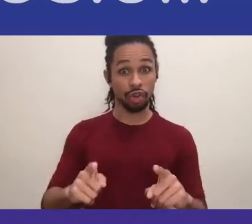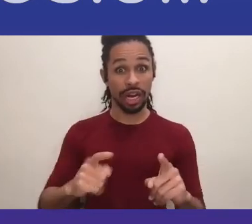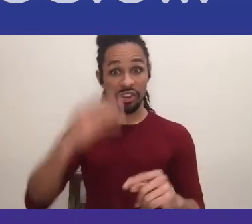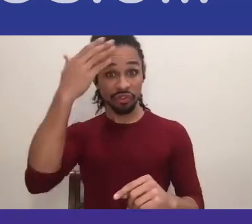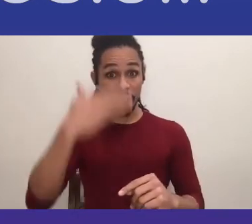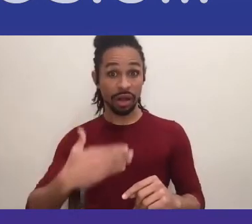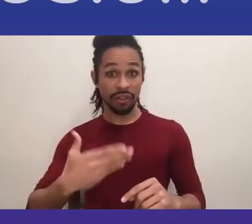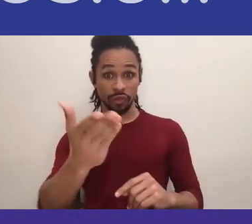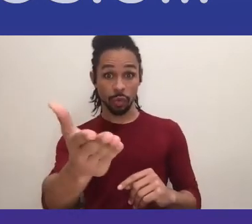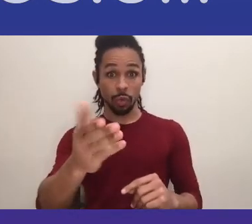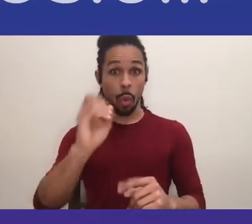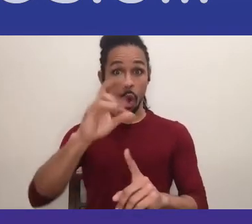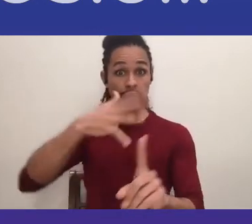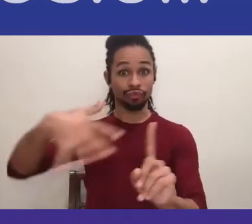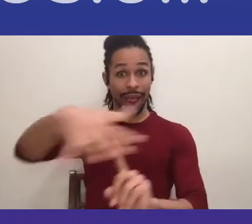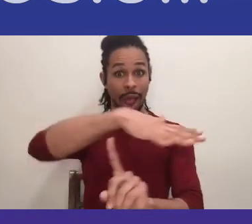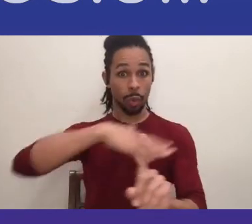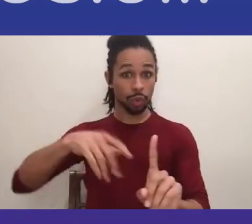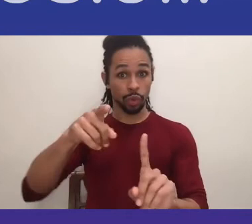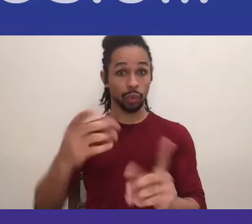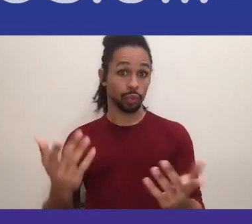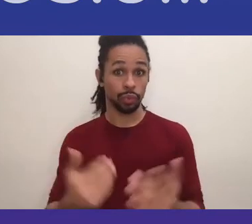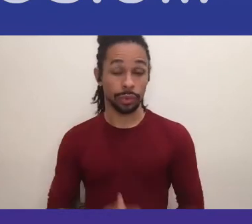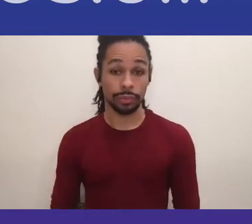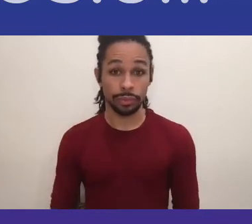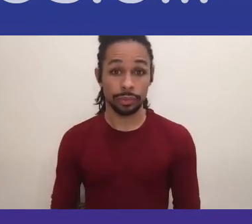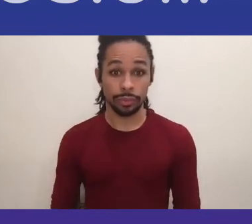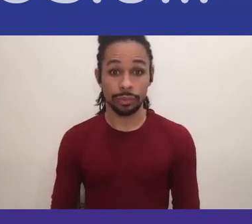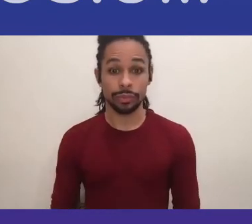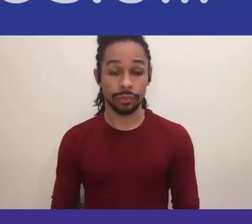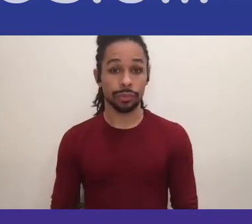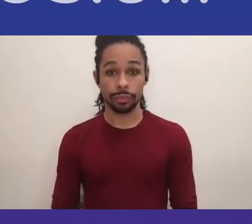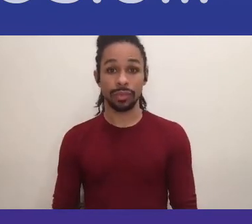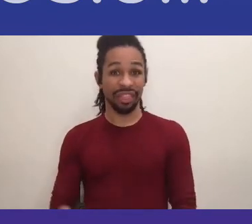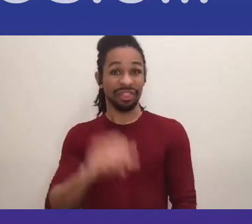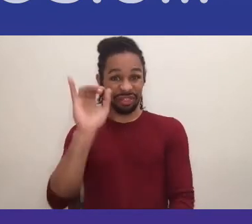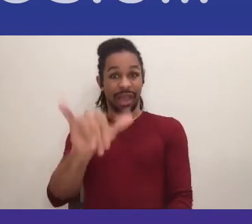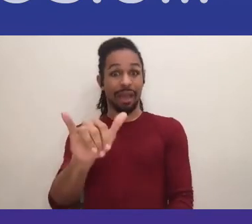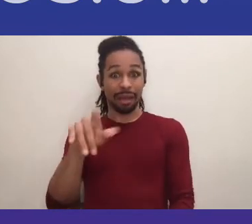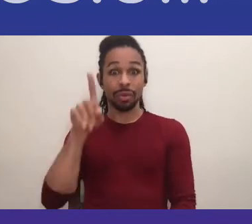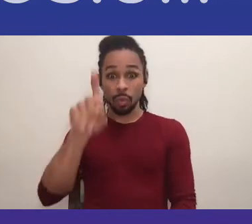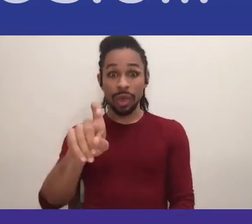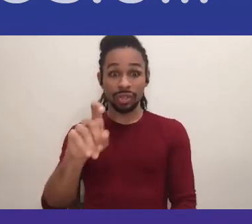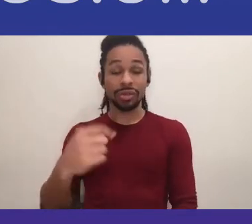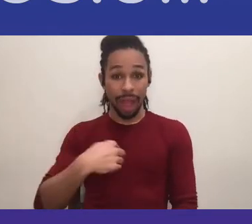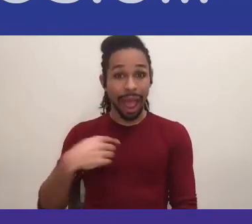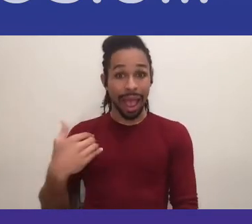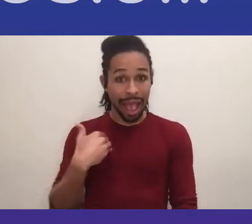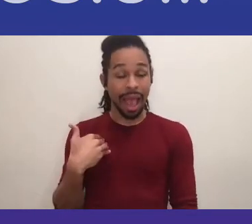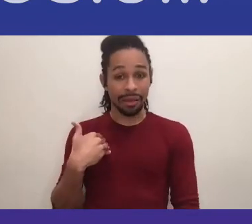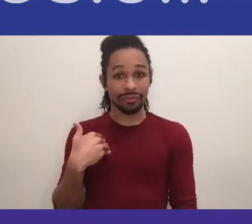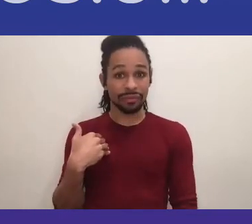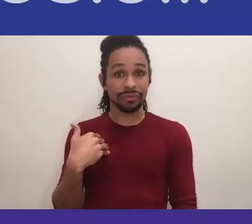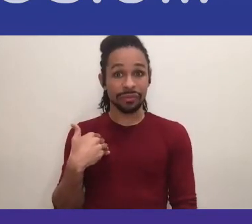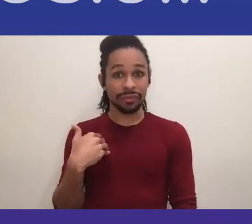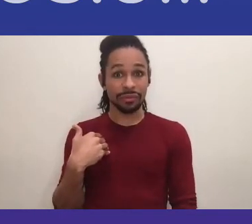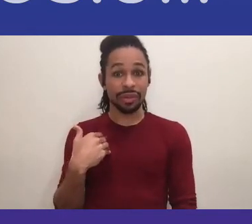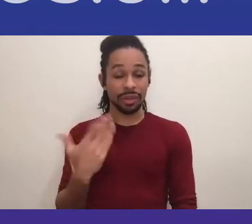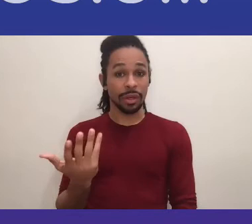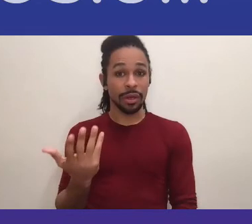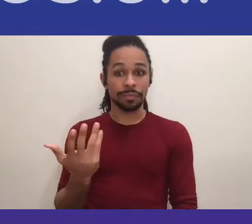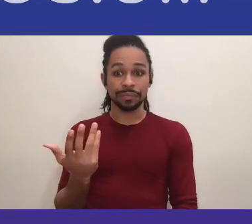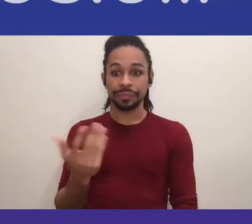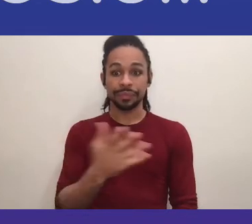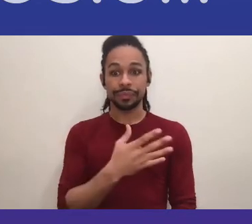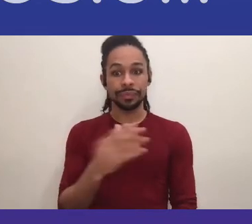or around you? Those are the questions that I have. And it echoes back